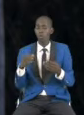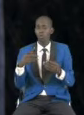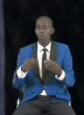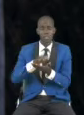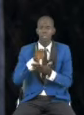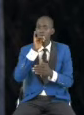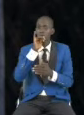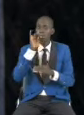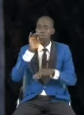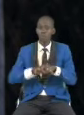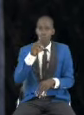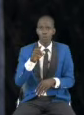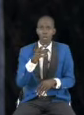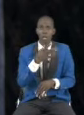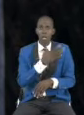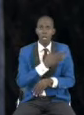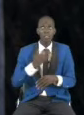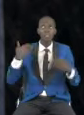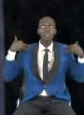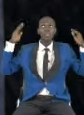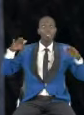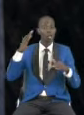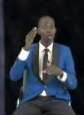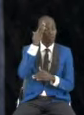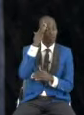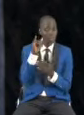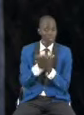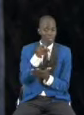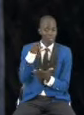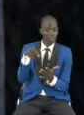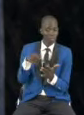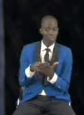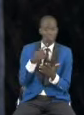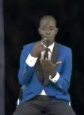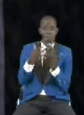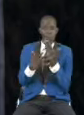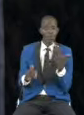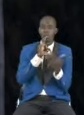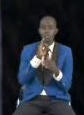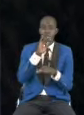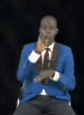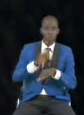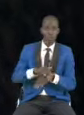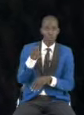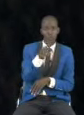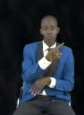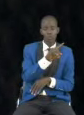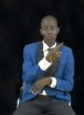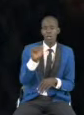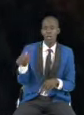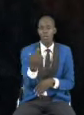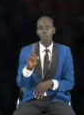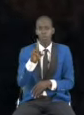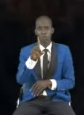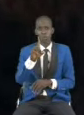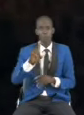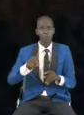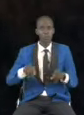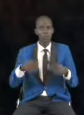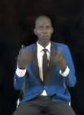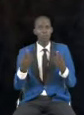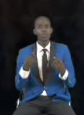angels know that this blood is applied to your life, anywhere you go, you are the